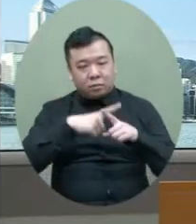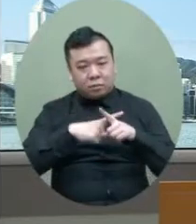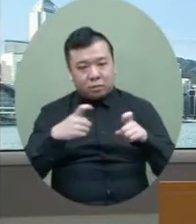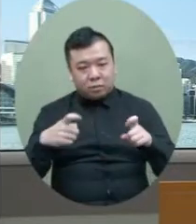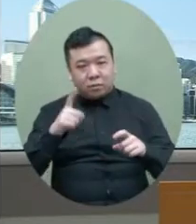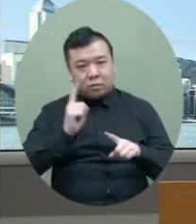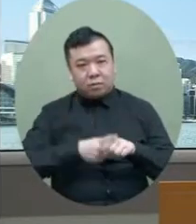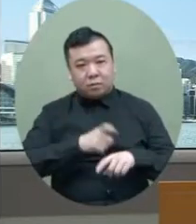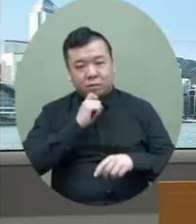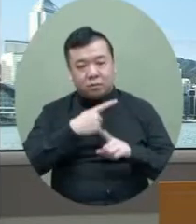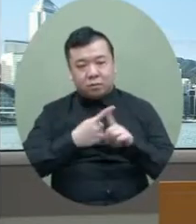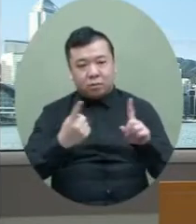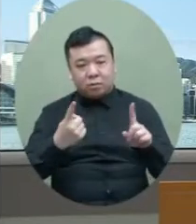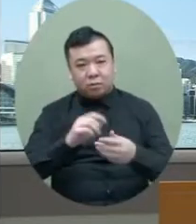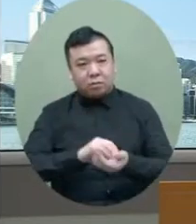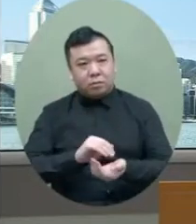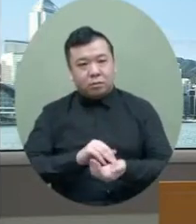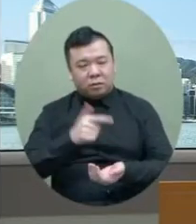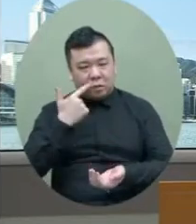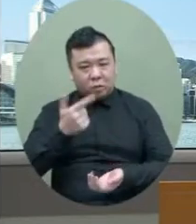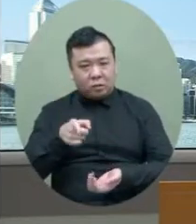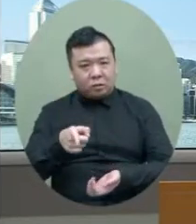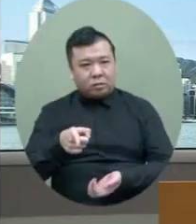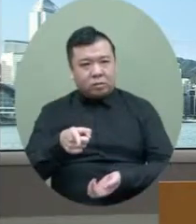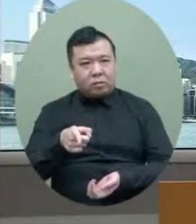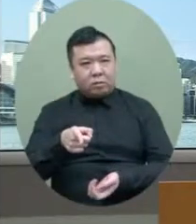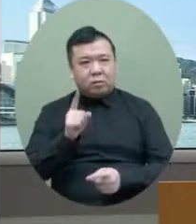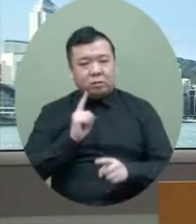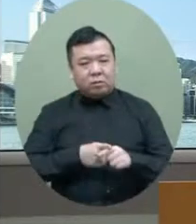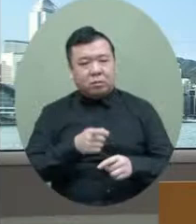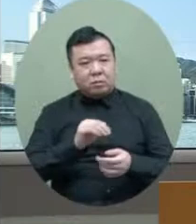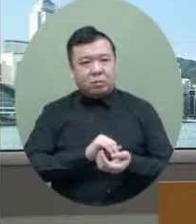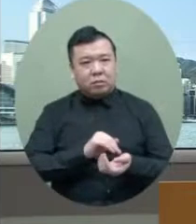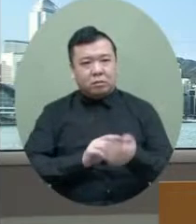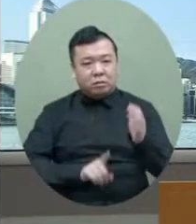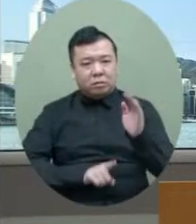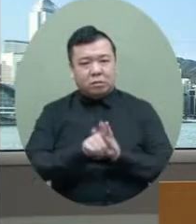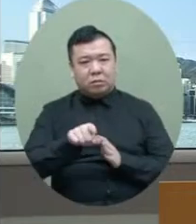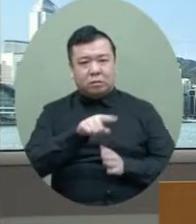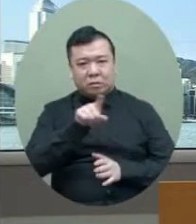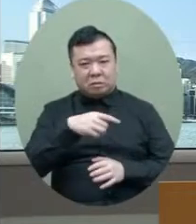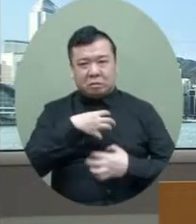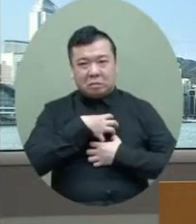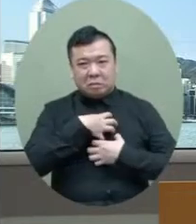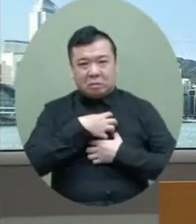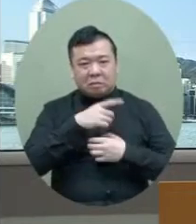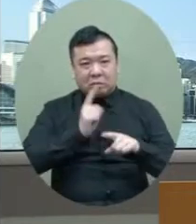First, there are now 11 cases in Kowloon City.